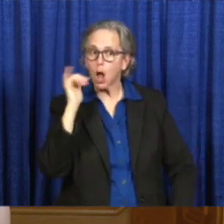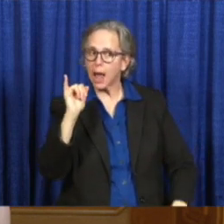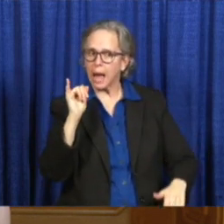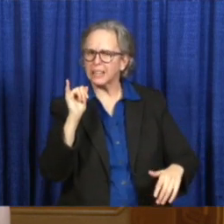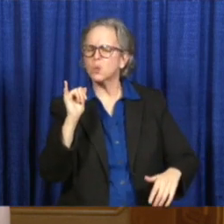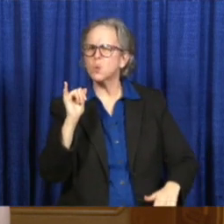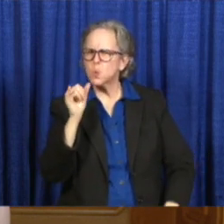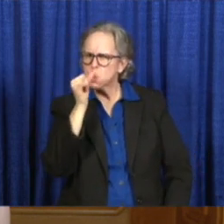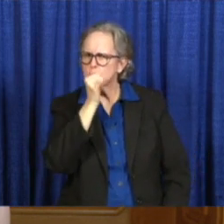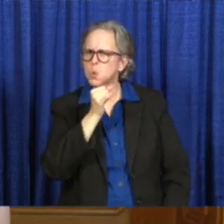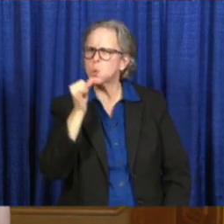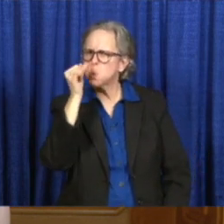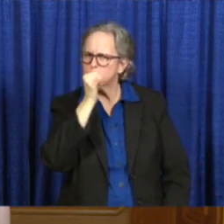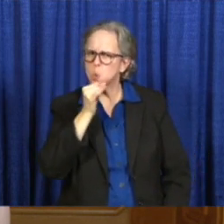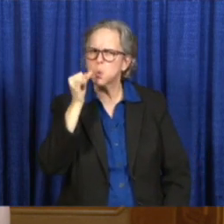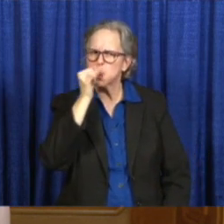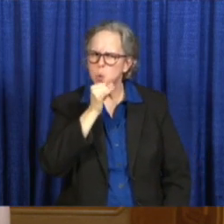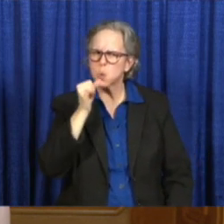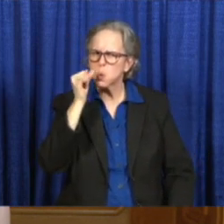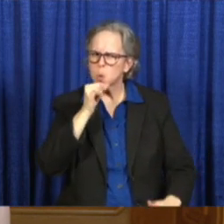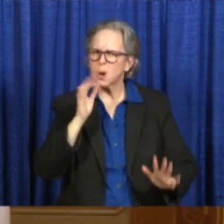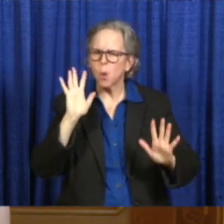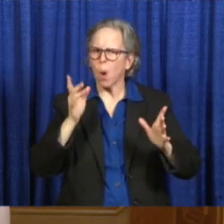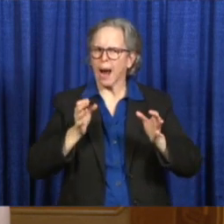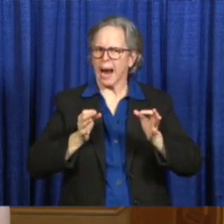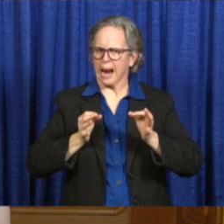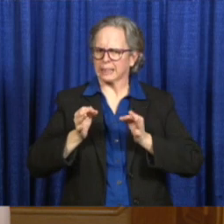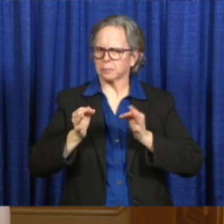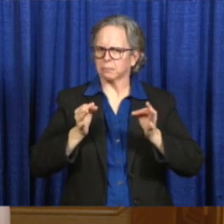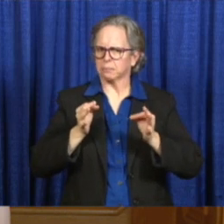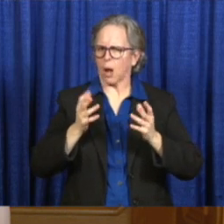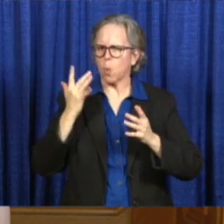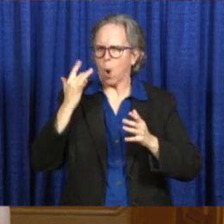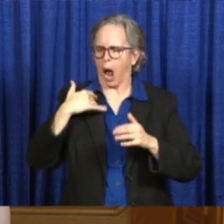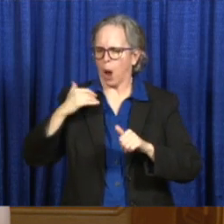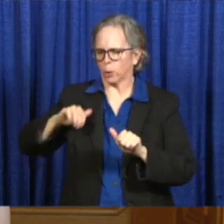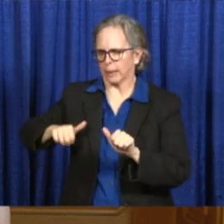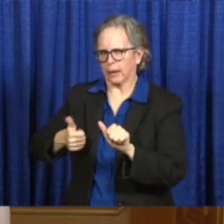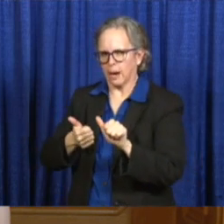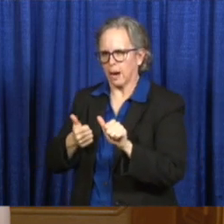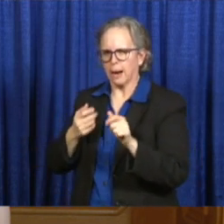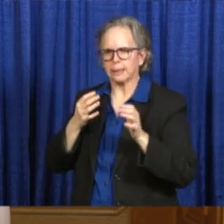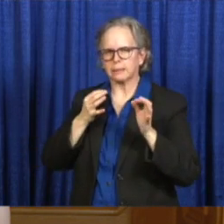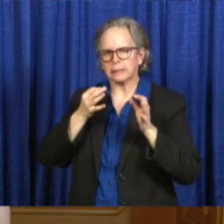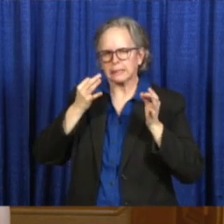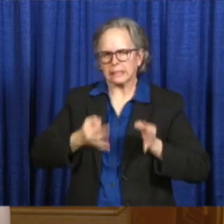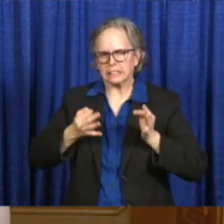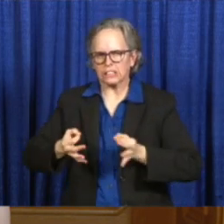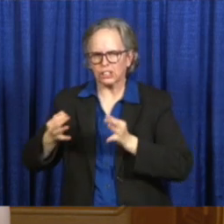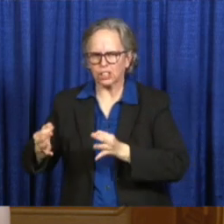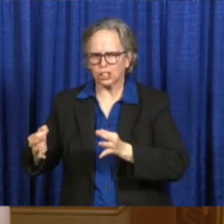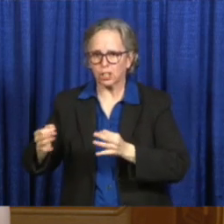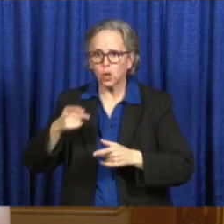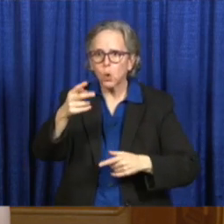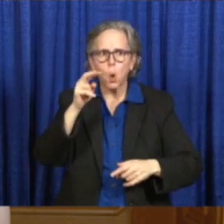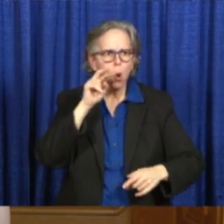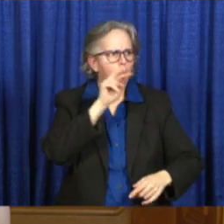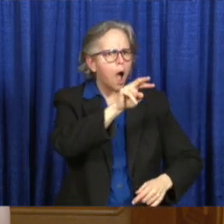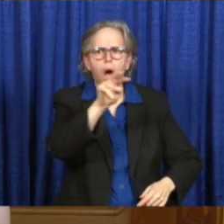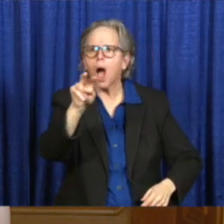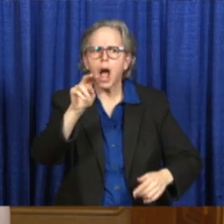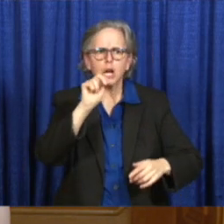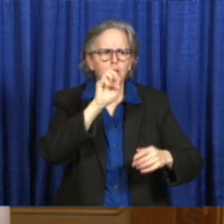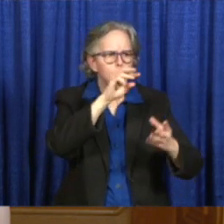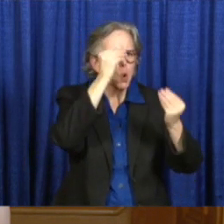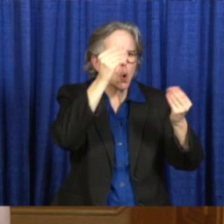wonder why we're doing this, I would ask them just to turn on the news in the morning, turn on the news at night, watch what's happening in New